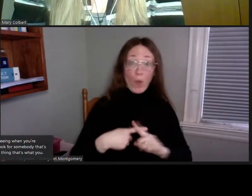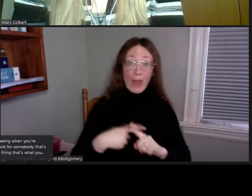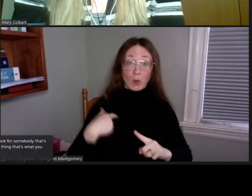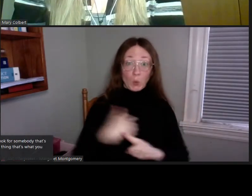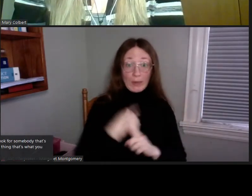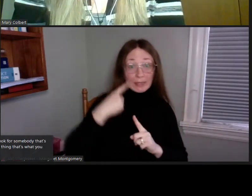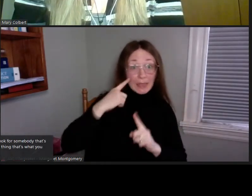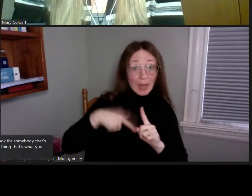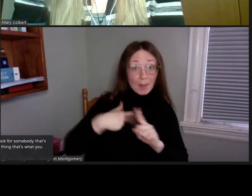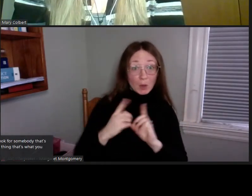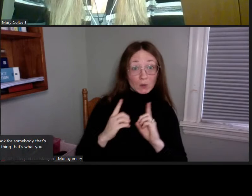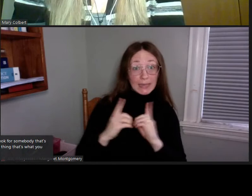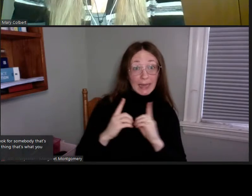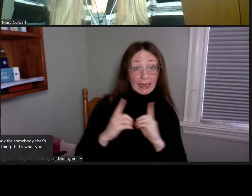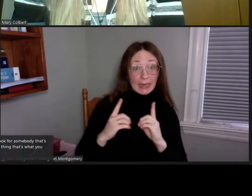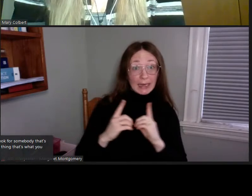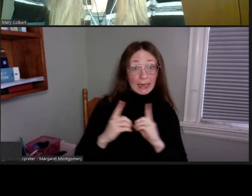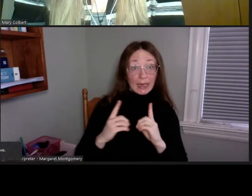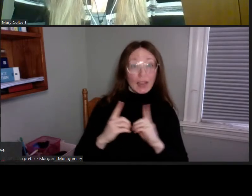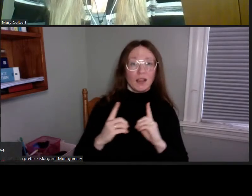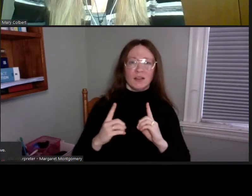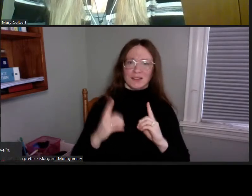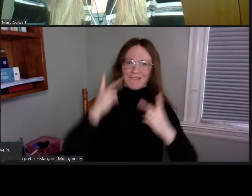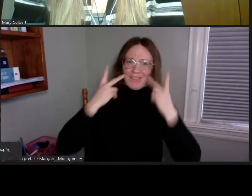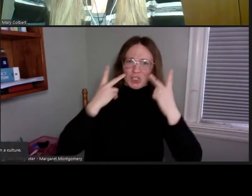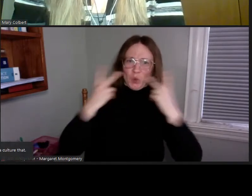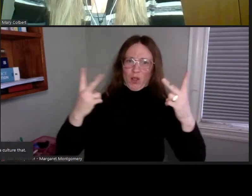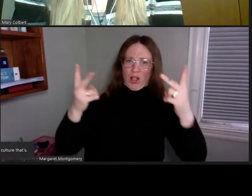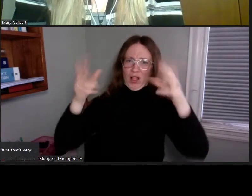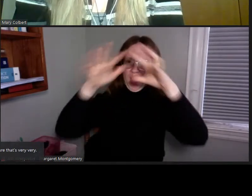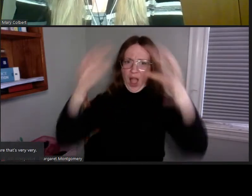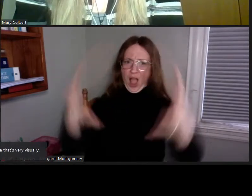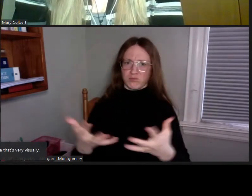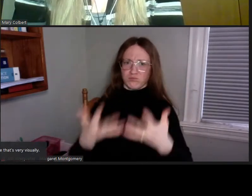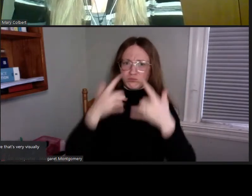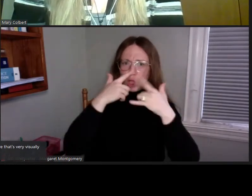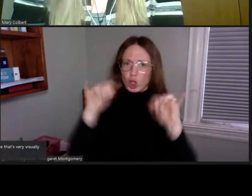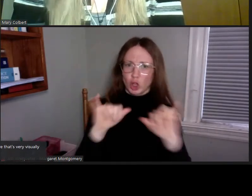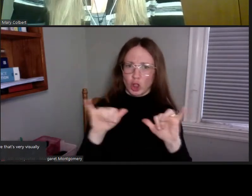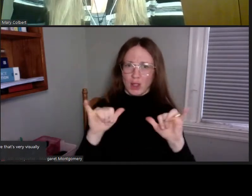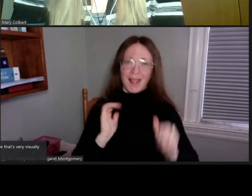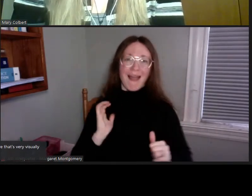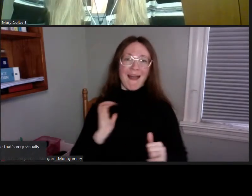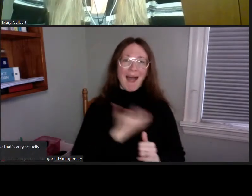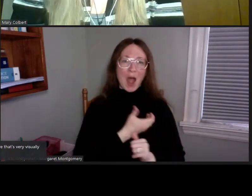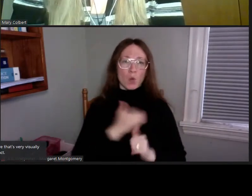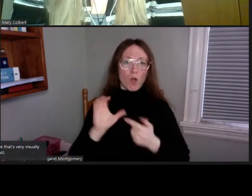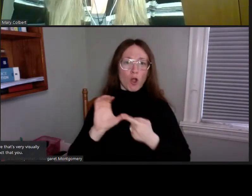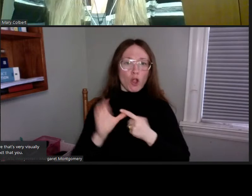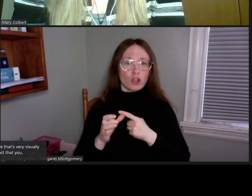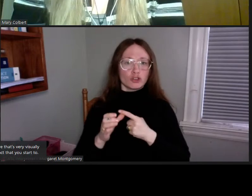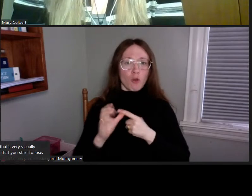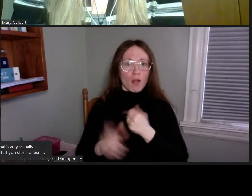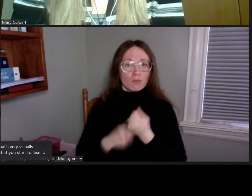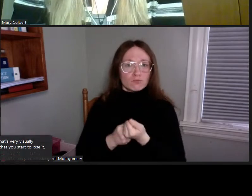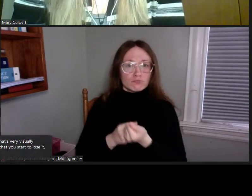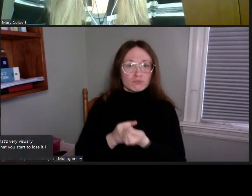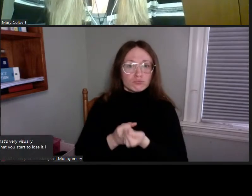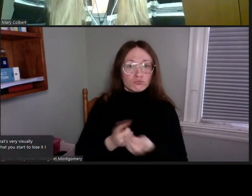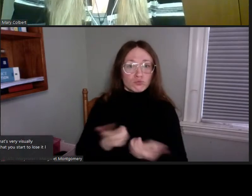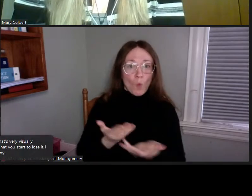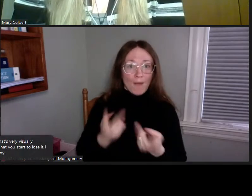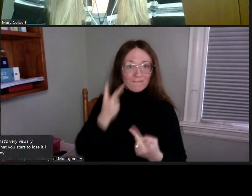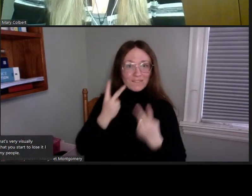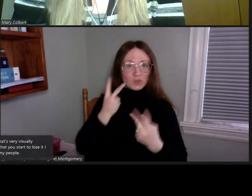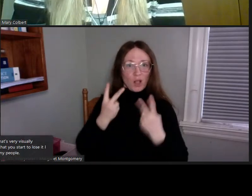first look at. So we live in a culture that's very visually driven. So with the fact that you start to lose it, I understand that